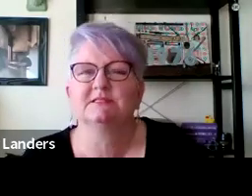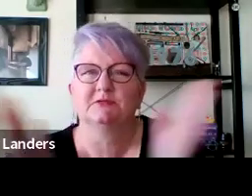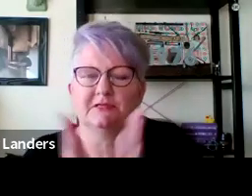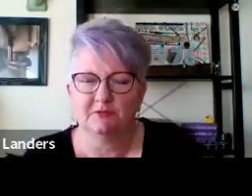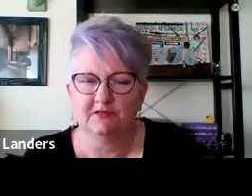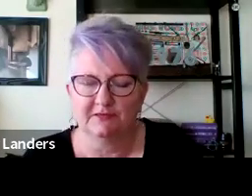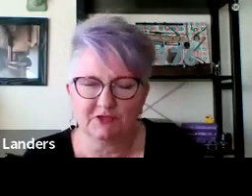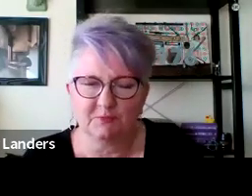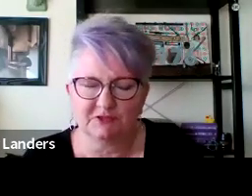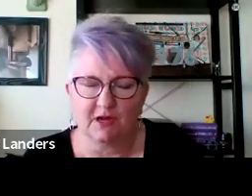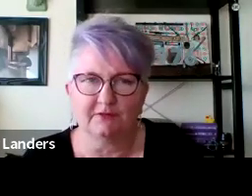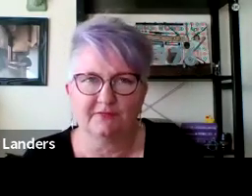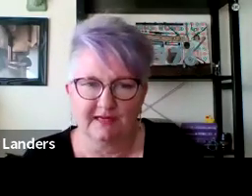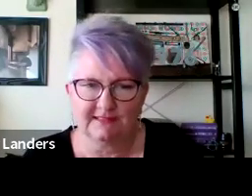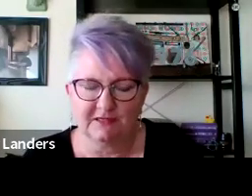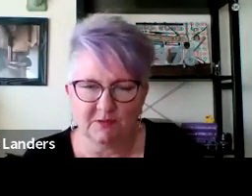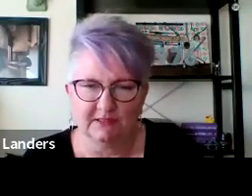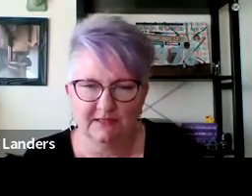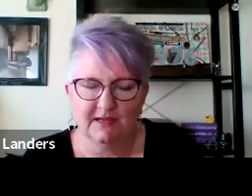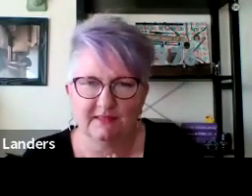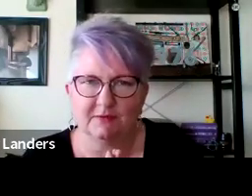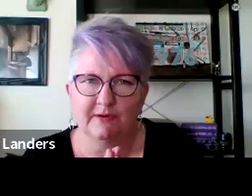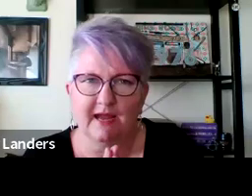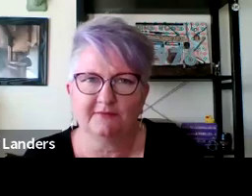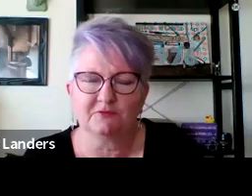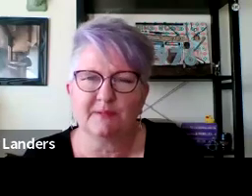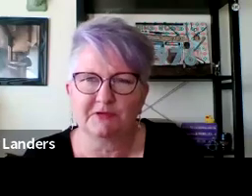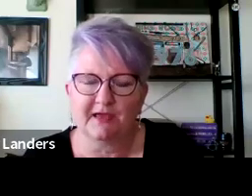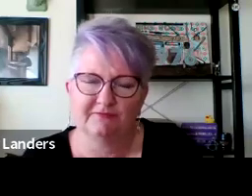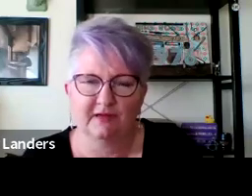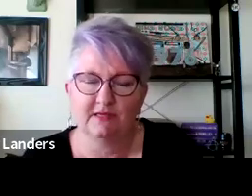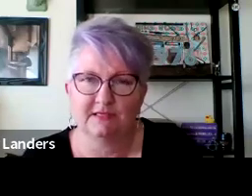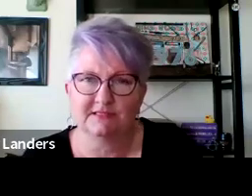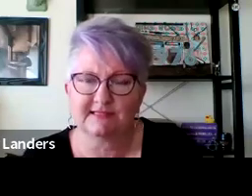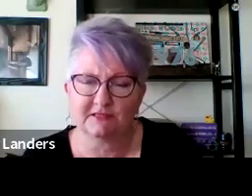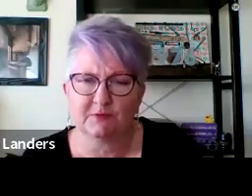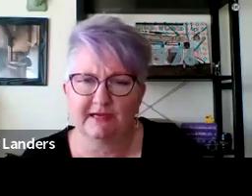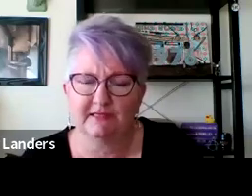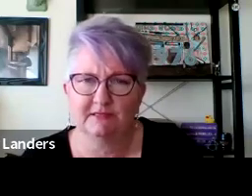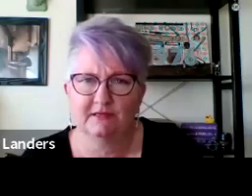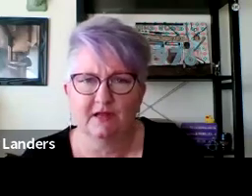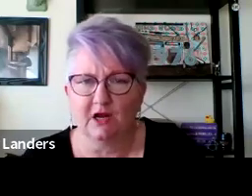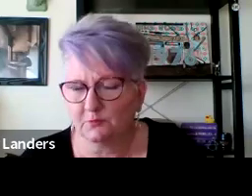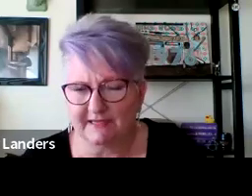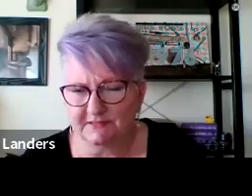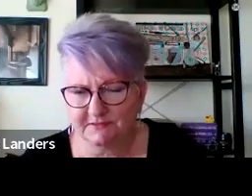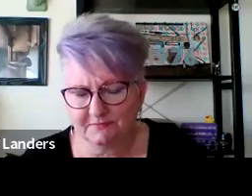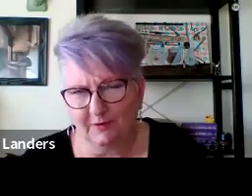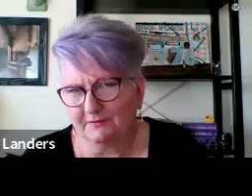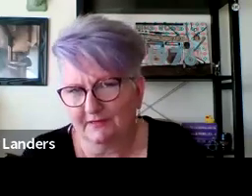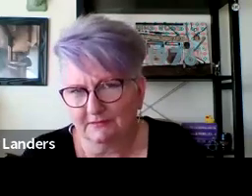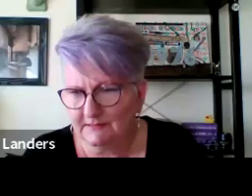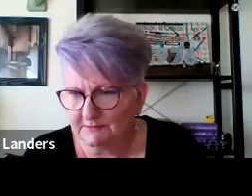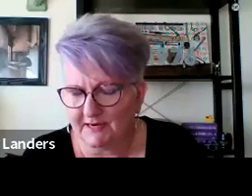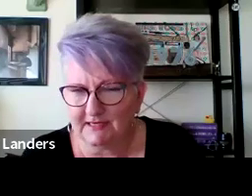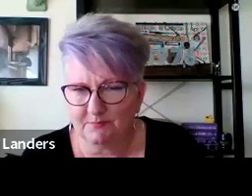in the disability community, there's so much other things that go on that we have to remember to have fun and to celebrate our wins,